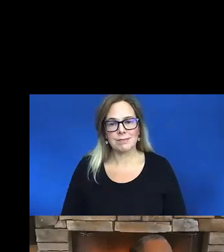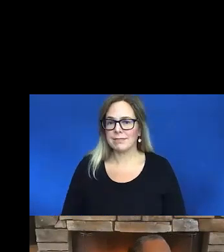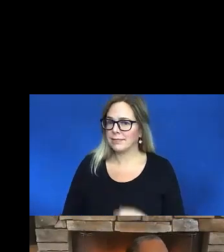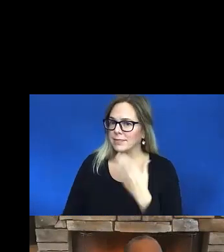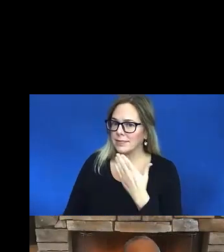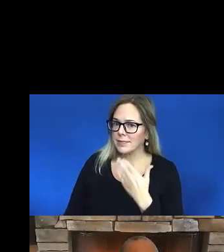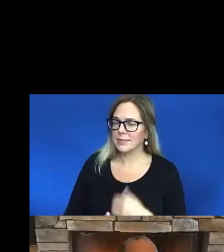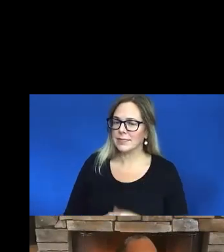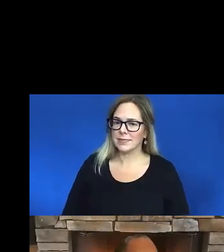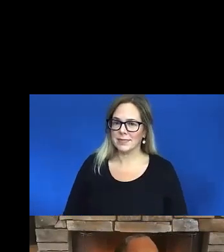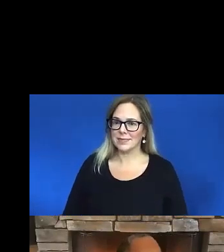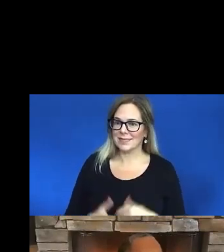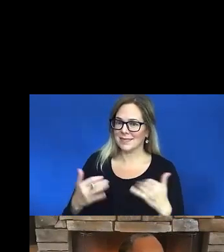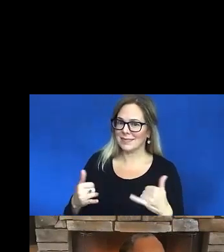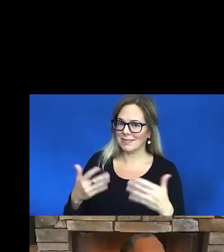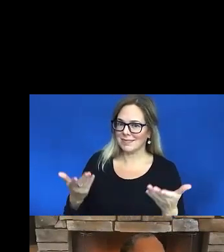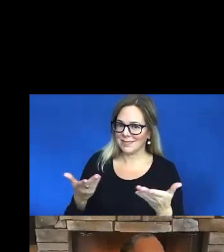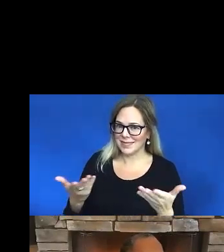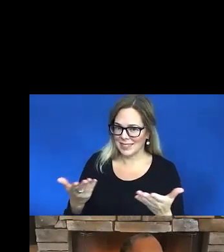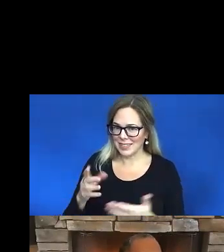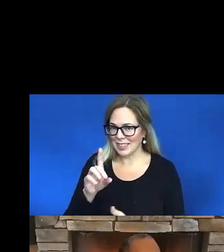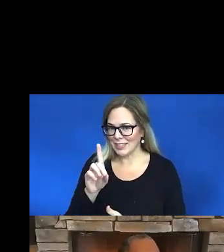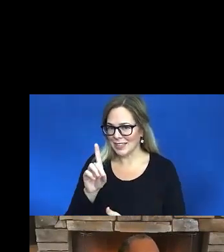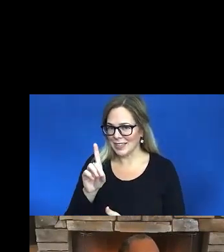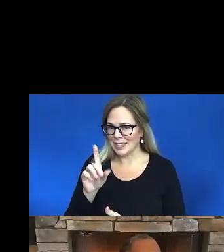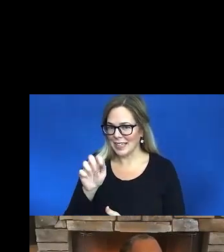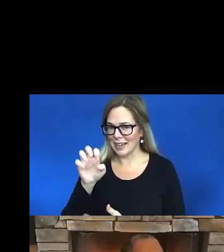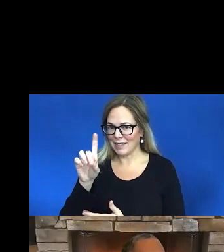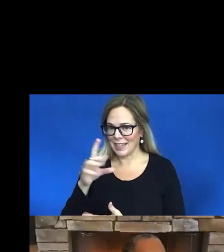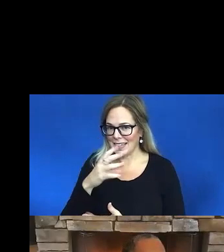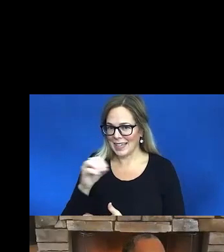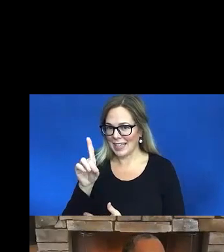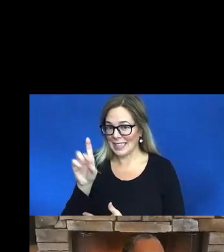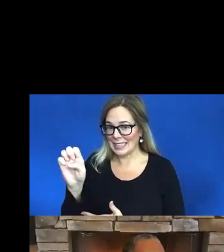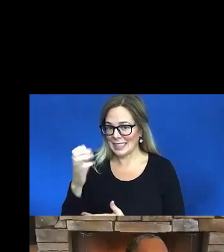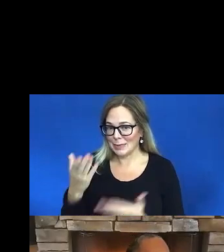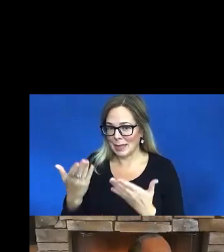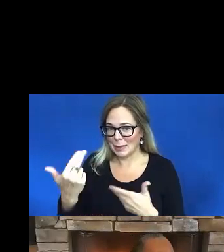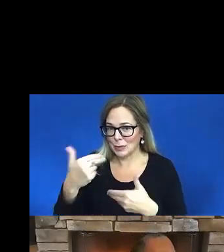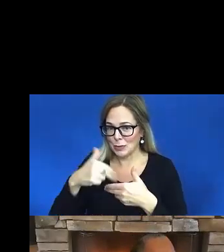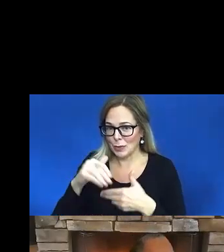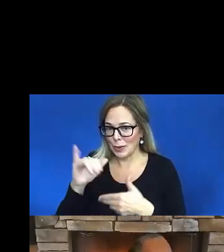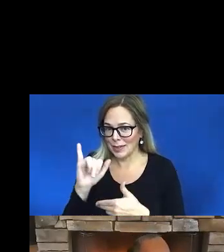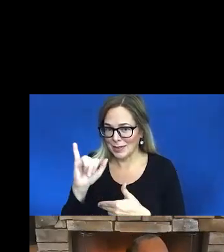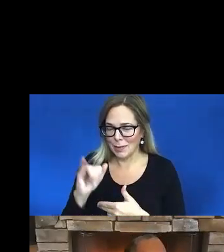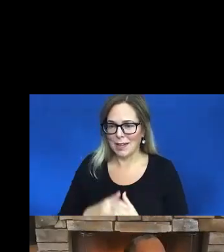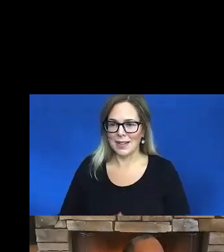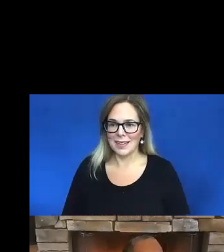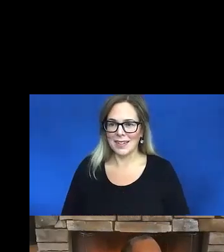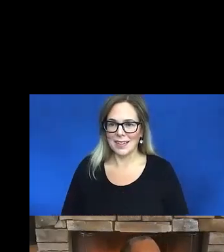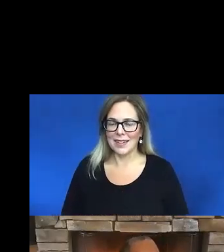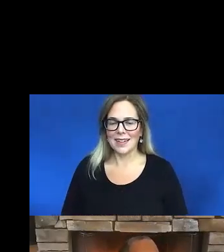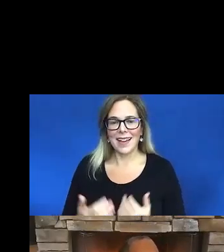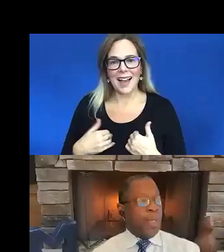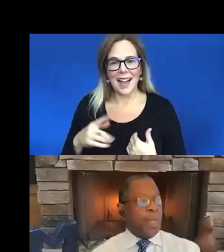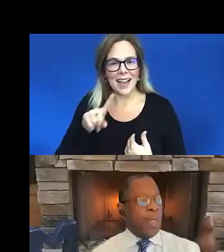As long as I have you, David, and Dee, you might come back as well. Have a question